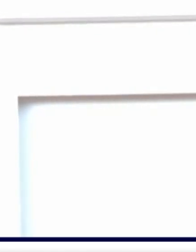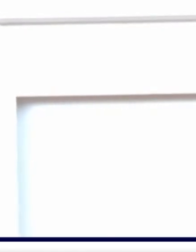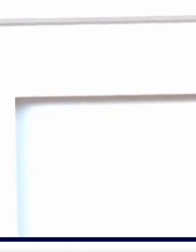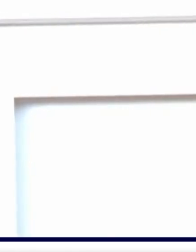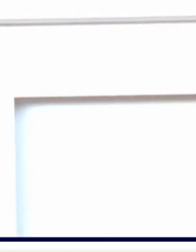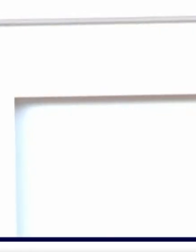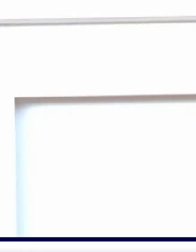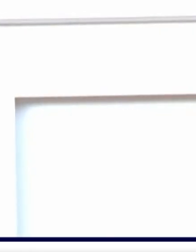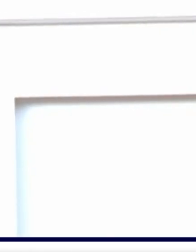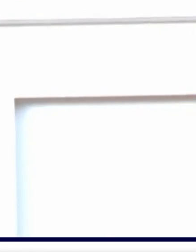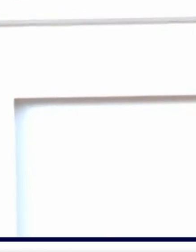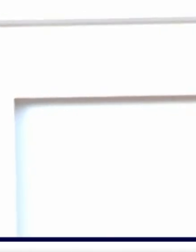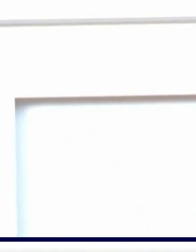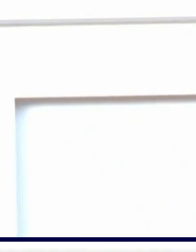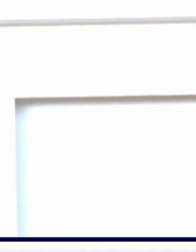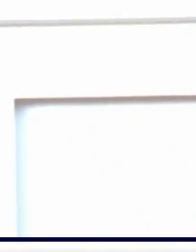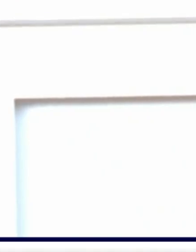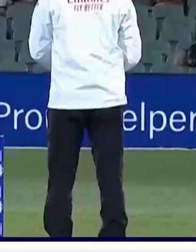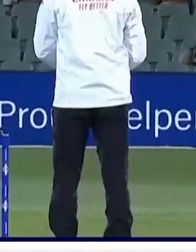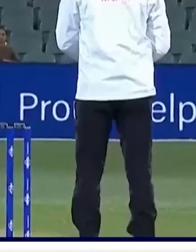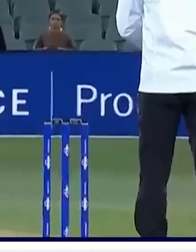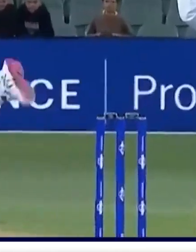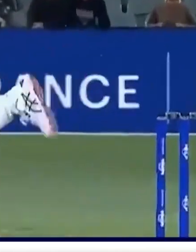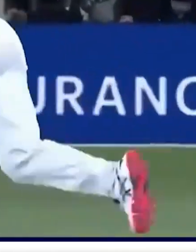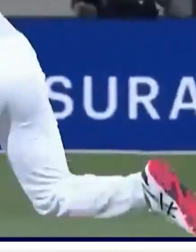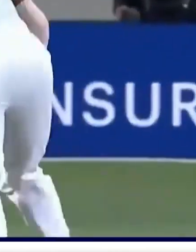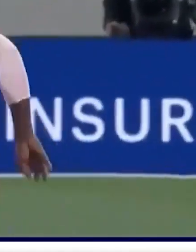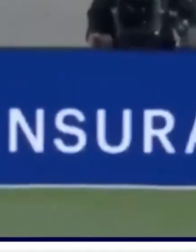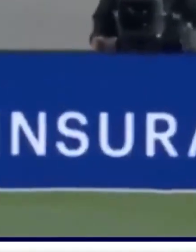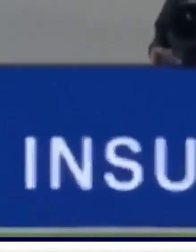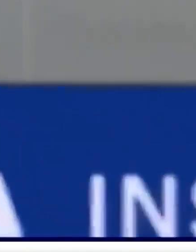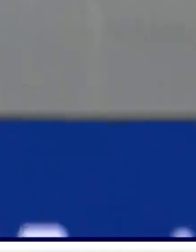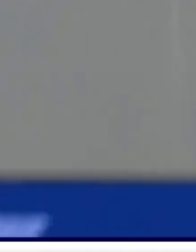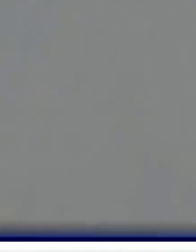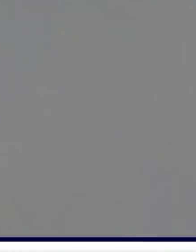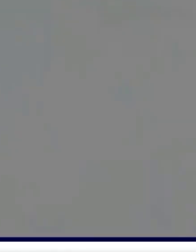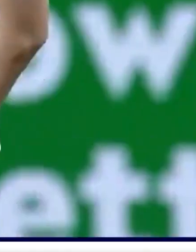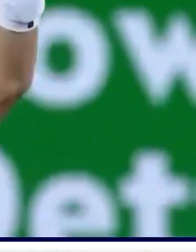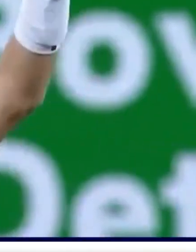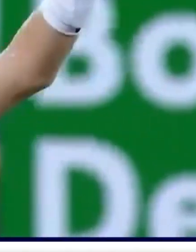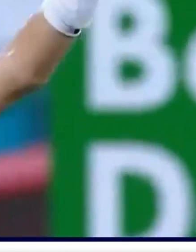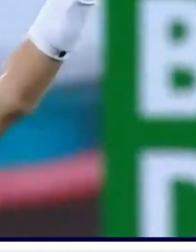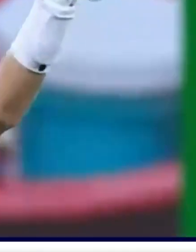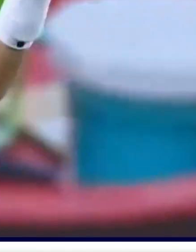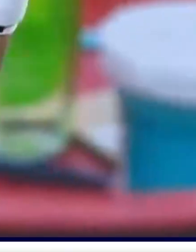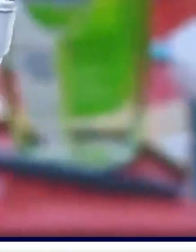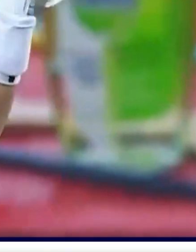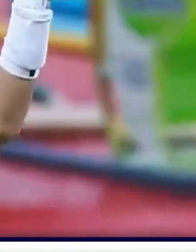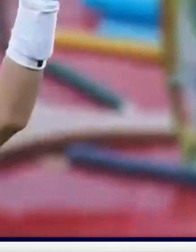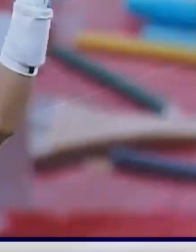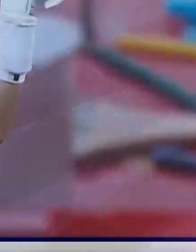country. And coming up in sports, the Windies suffer at the bat of Labuschagne once again.